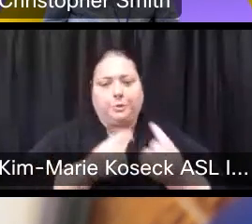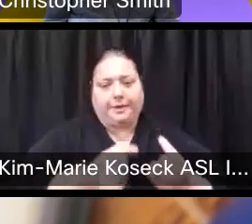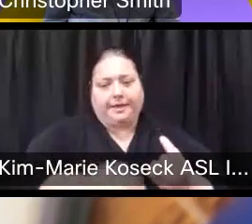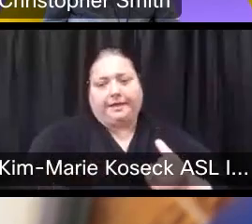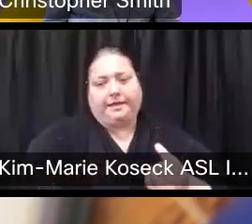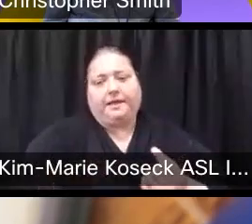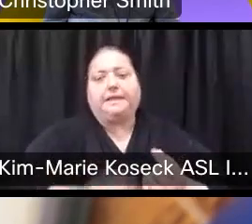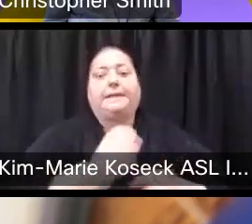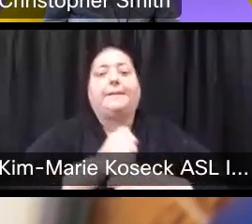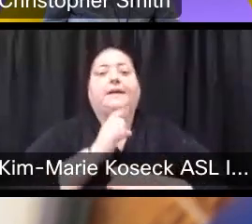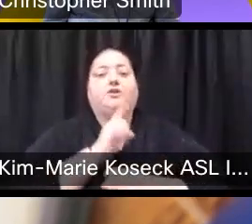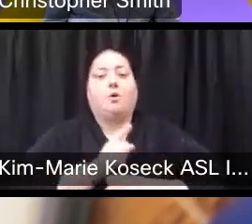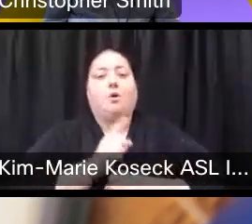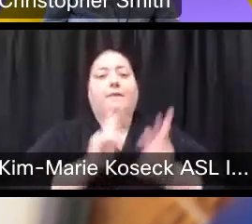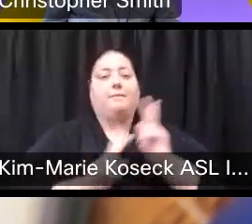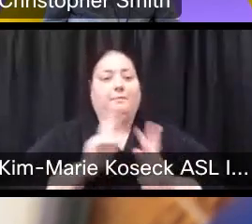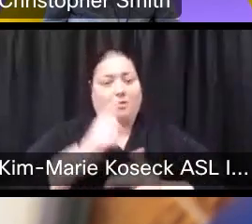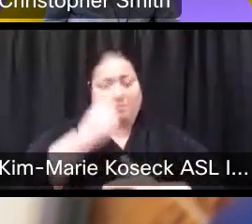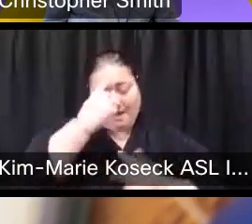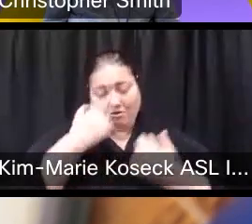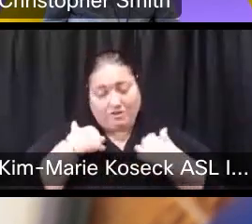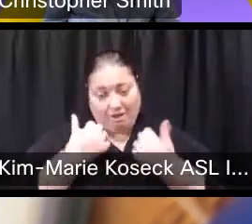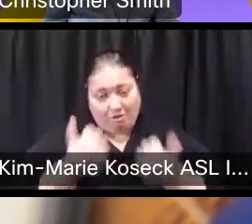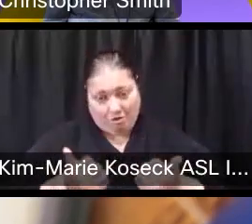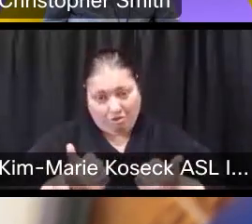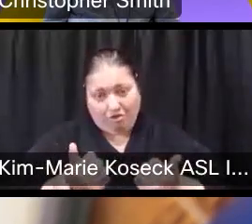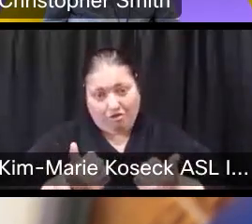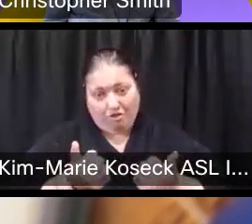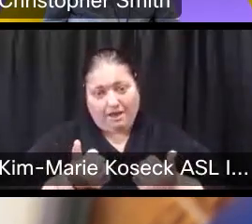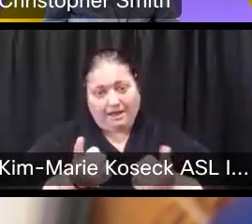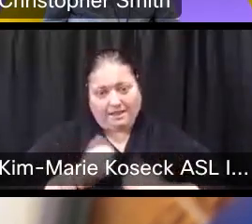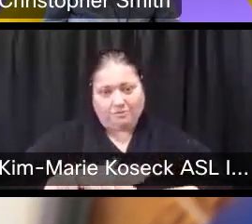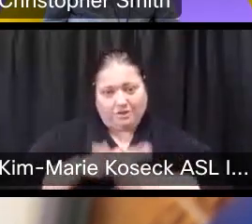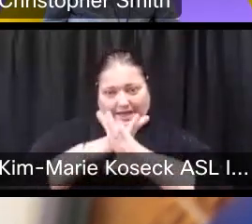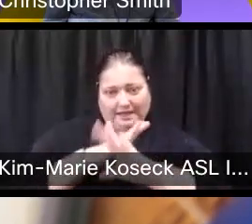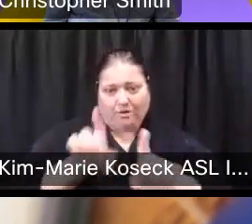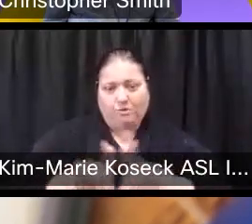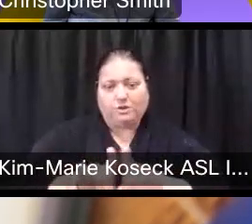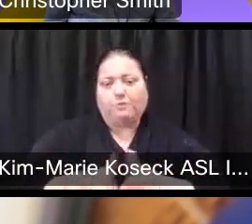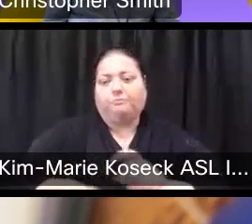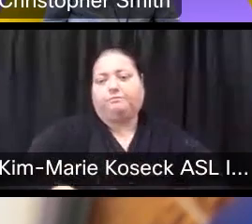to ensure that people's mental health is being protected.